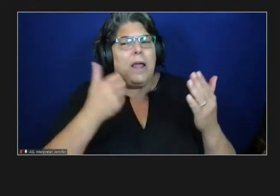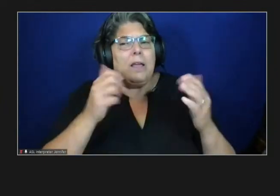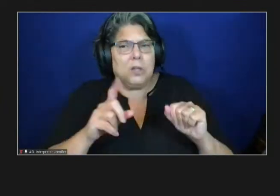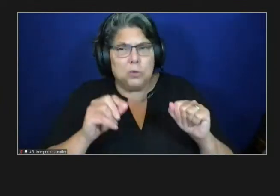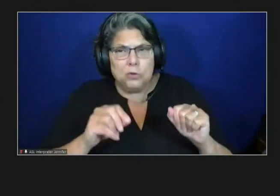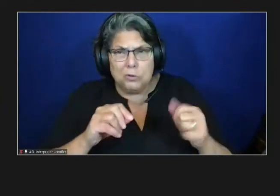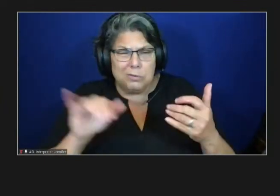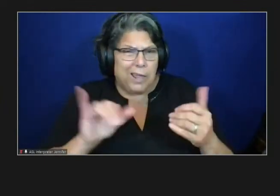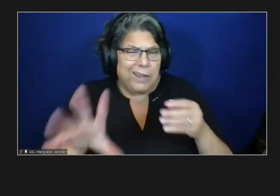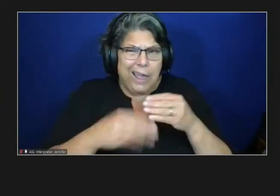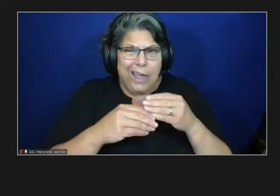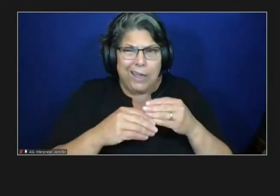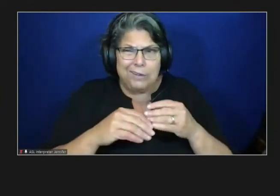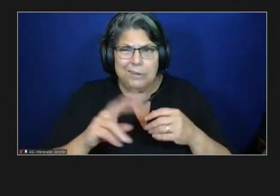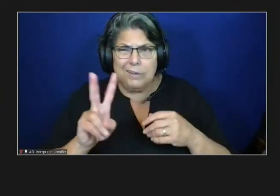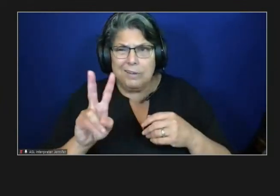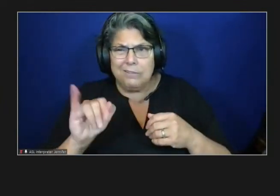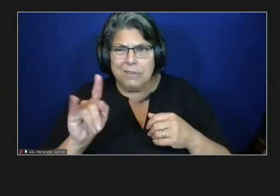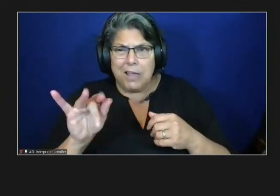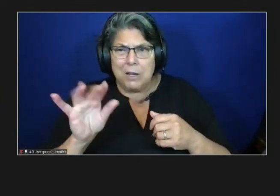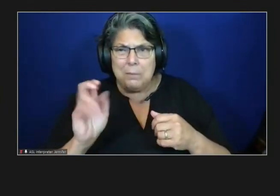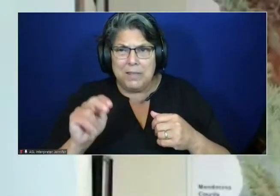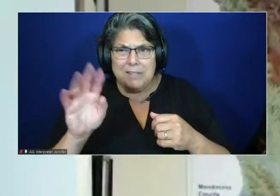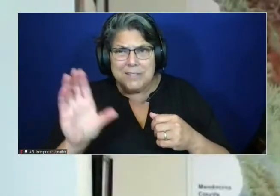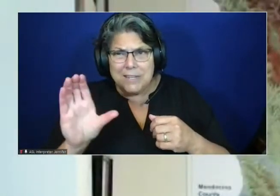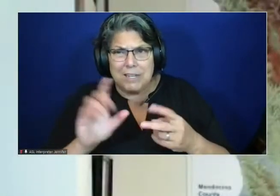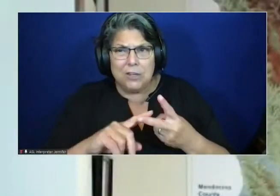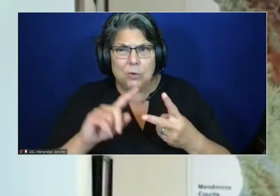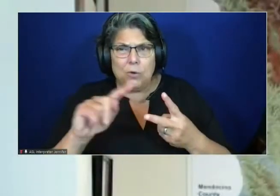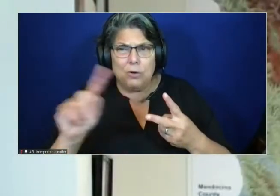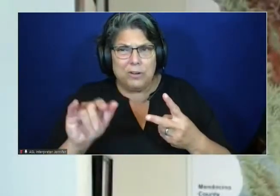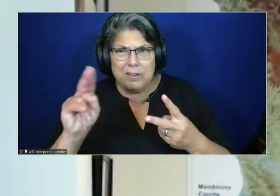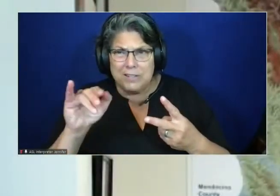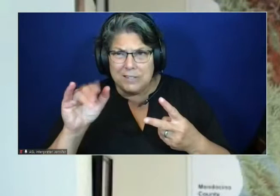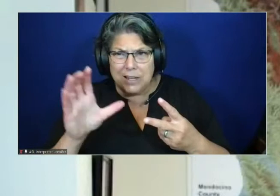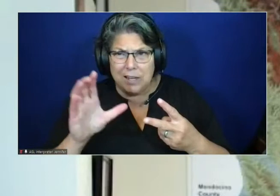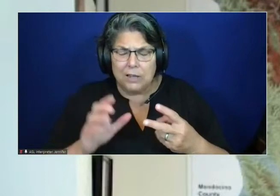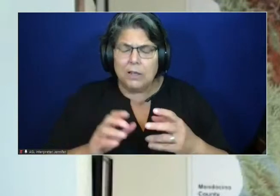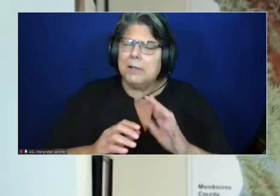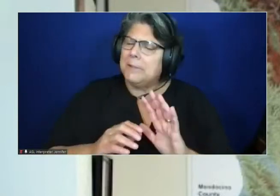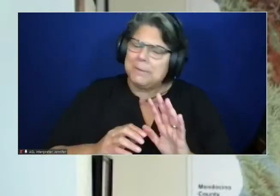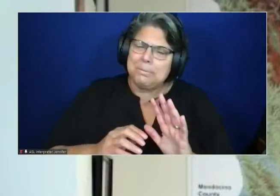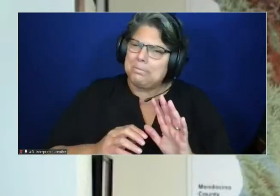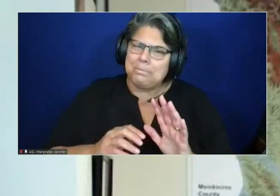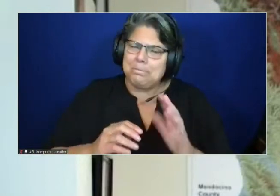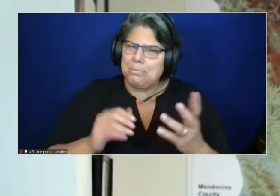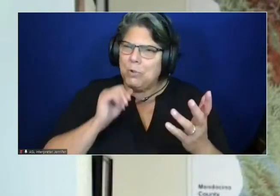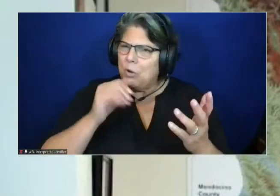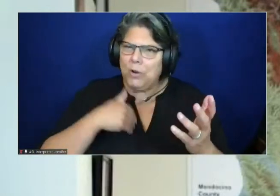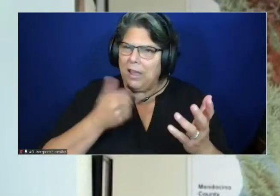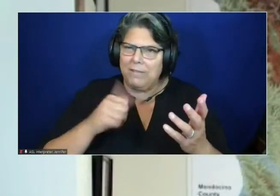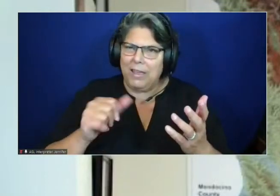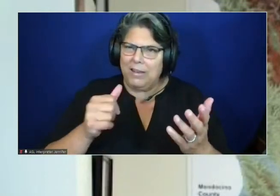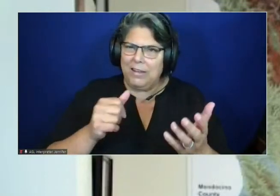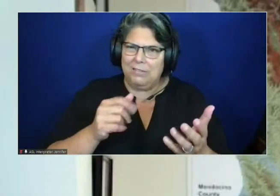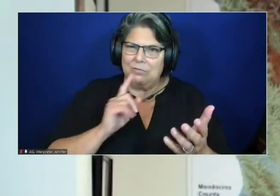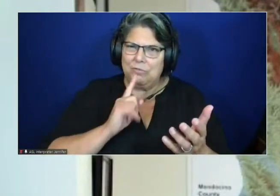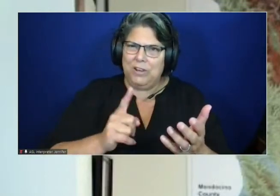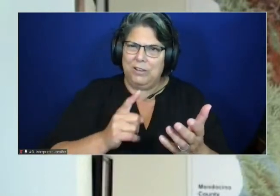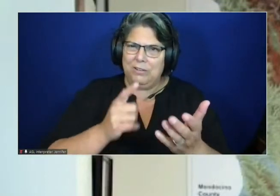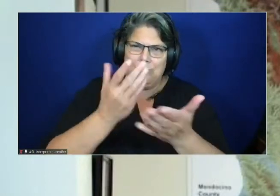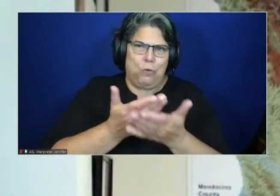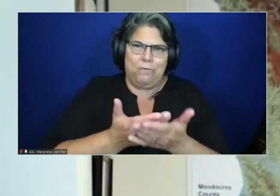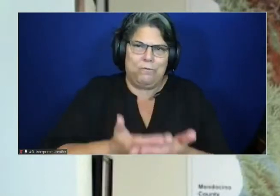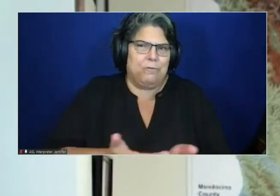vitamin C, zinc? Yeah, there's not good data to